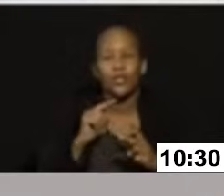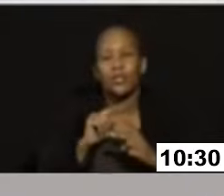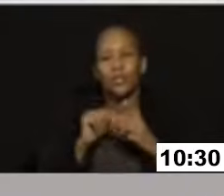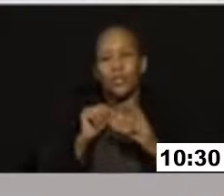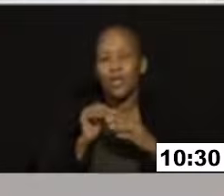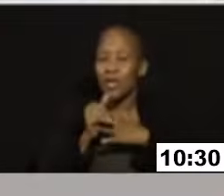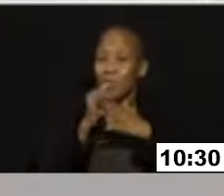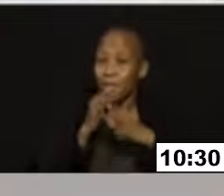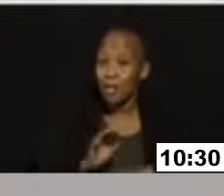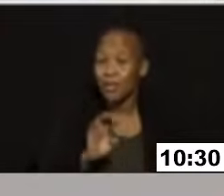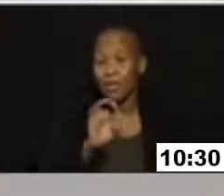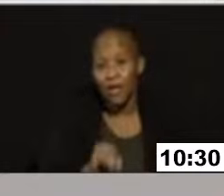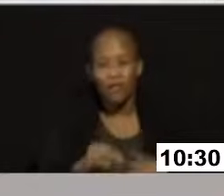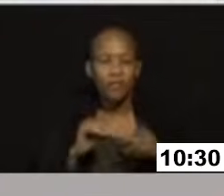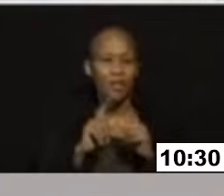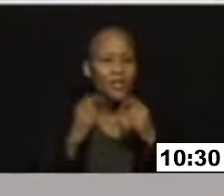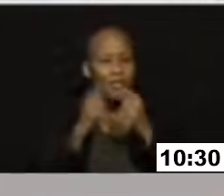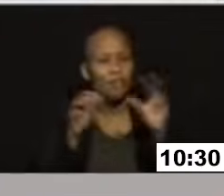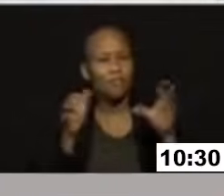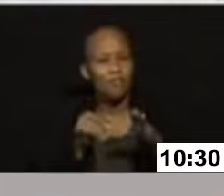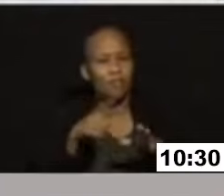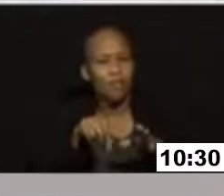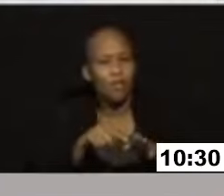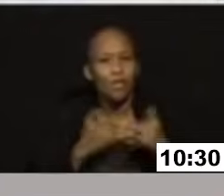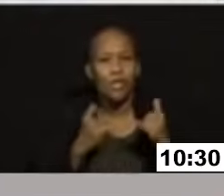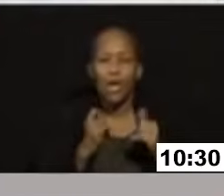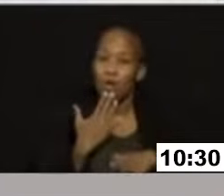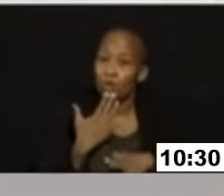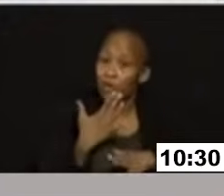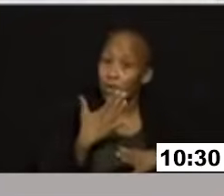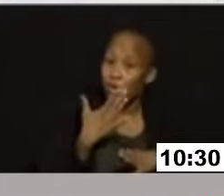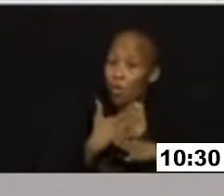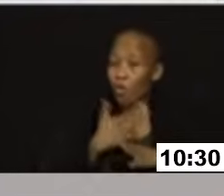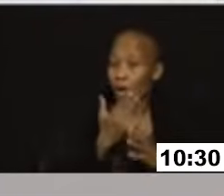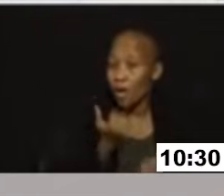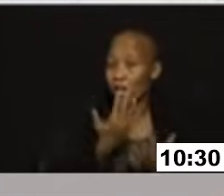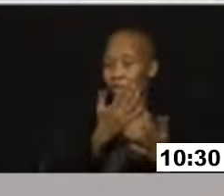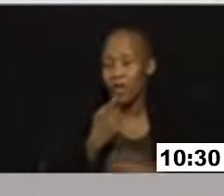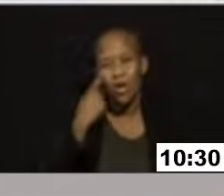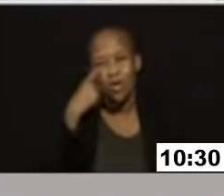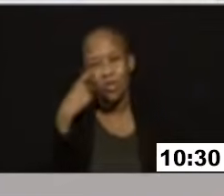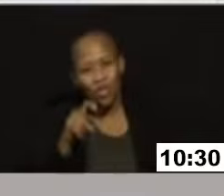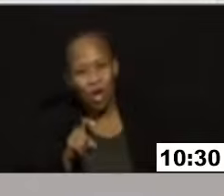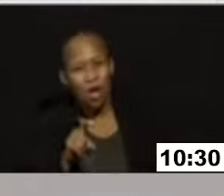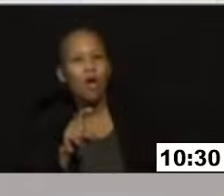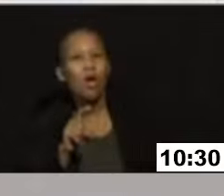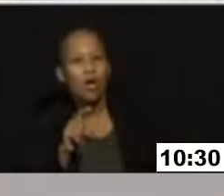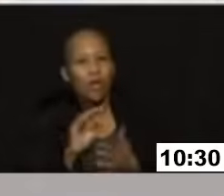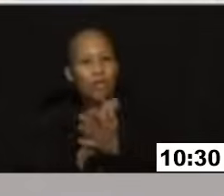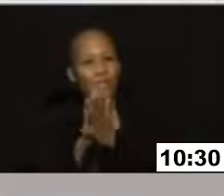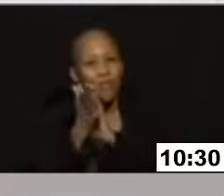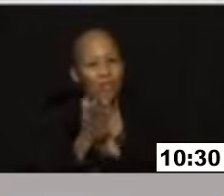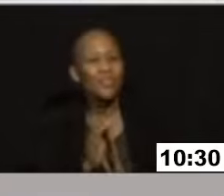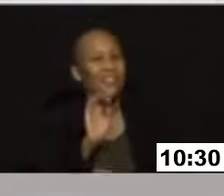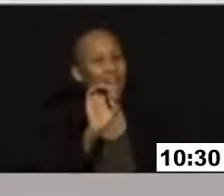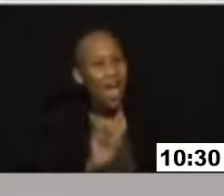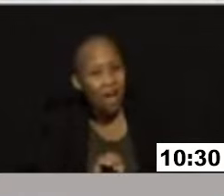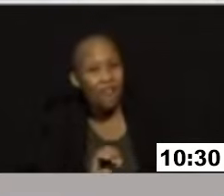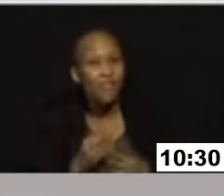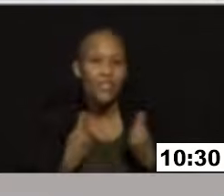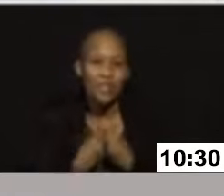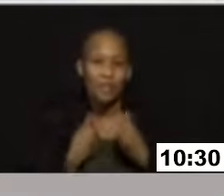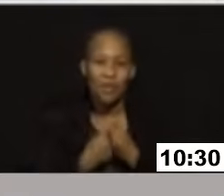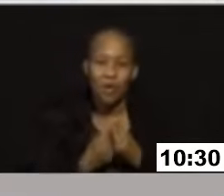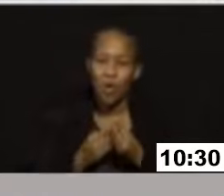team, are the persons firstly tasked to check if there are discrepancies in a witness statement with other documents or other